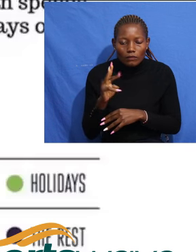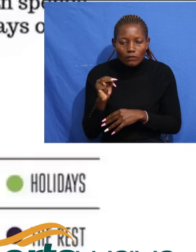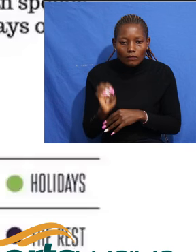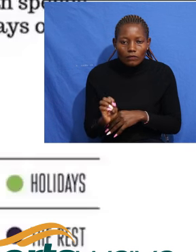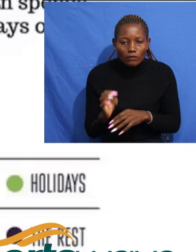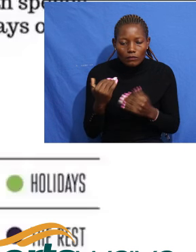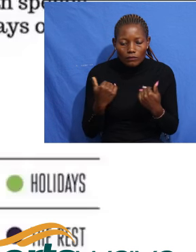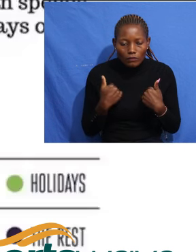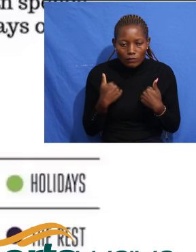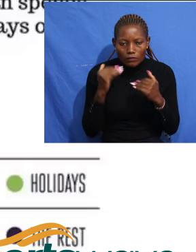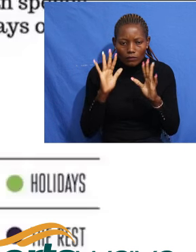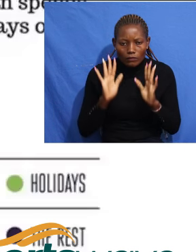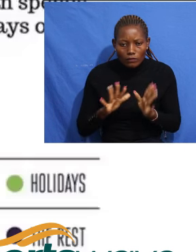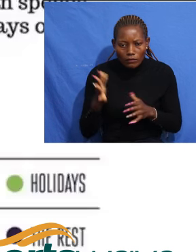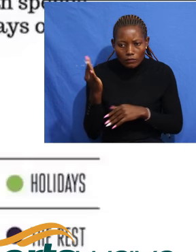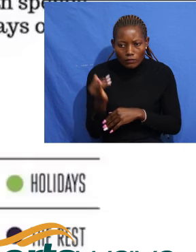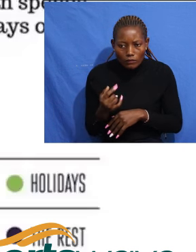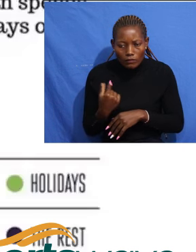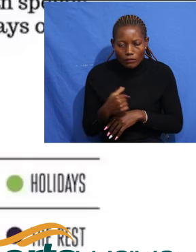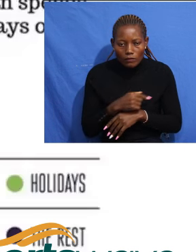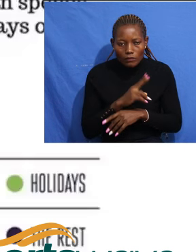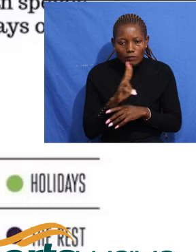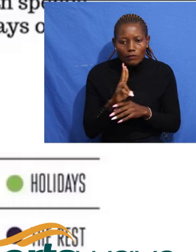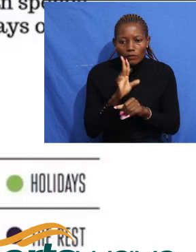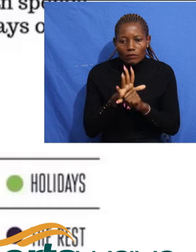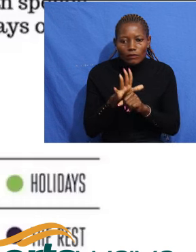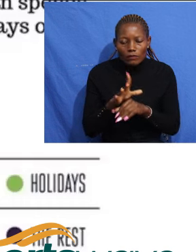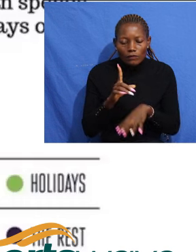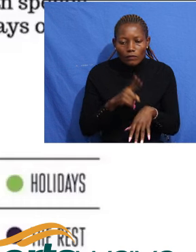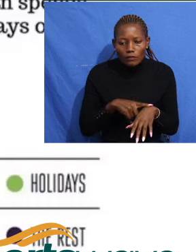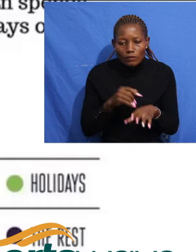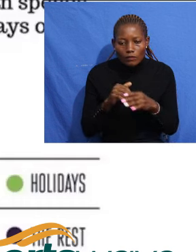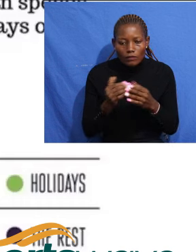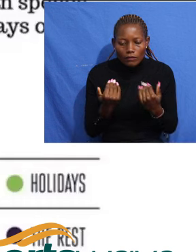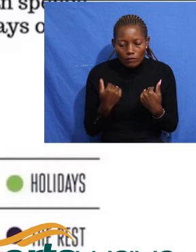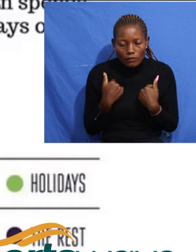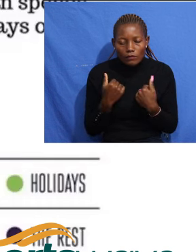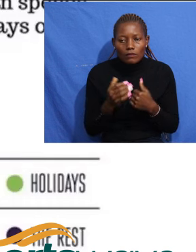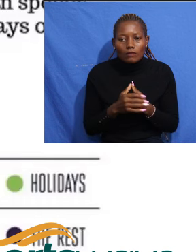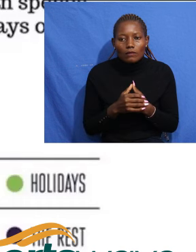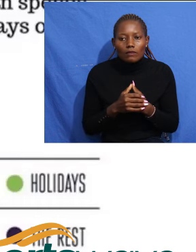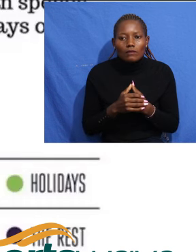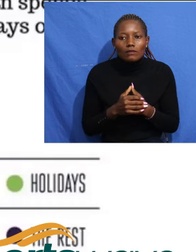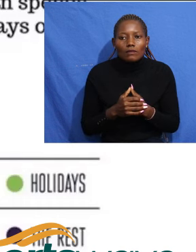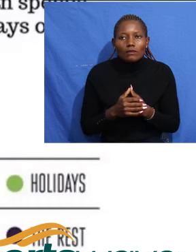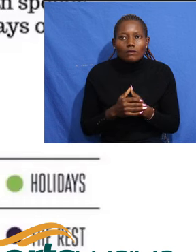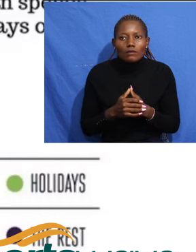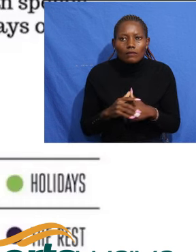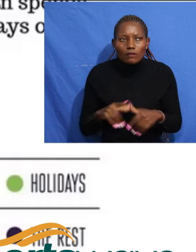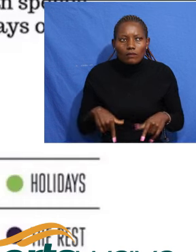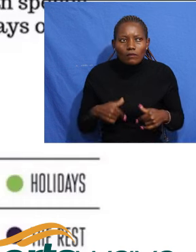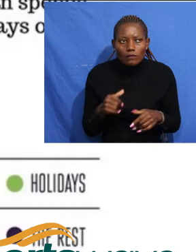because we spend a lot of time on sleep. Average lifespan is